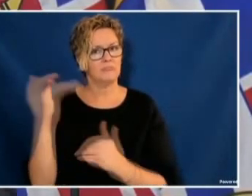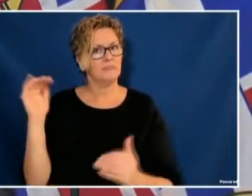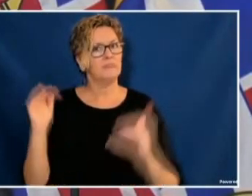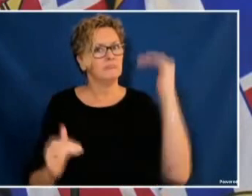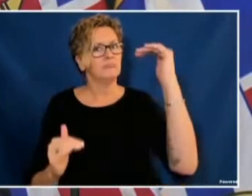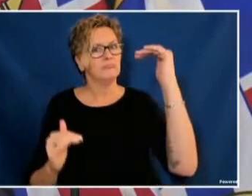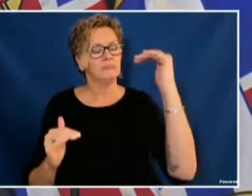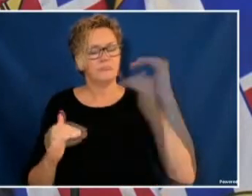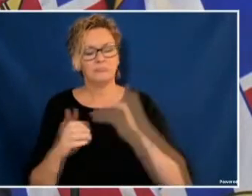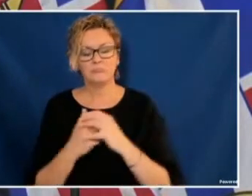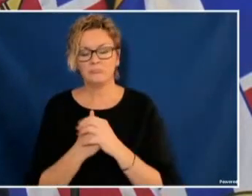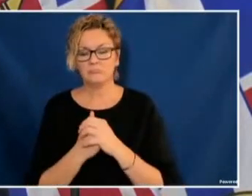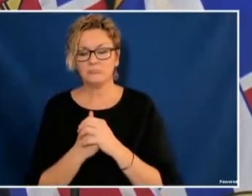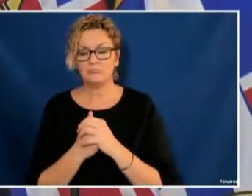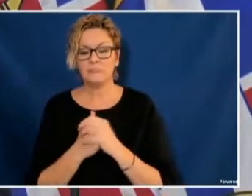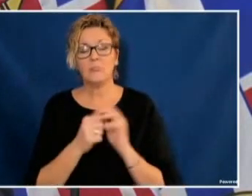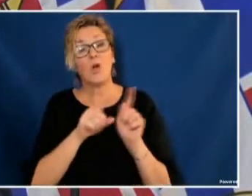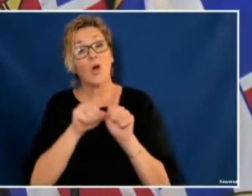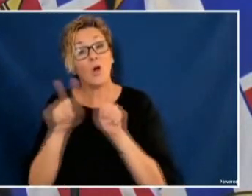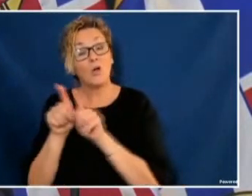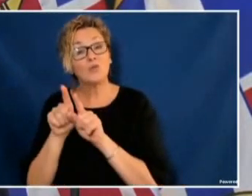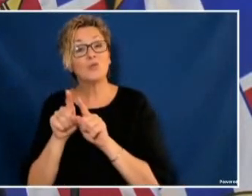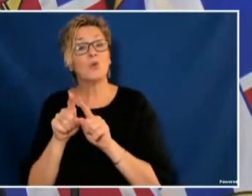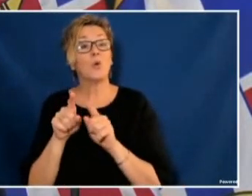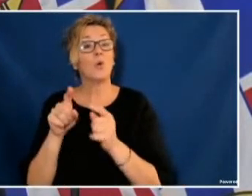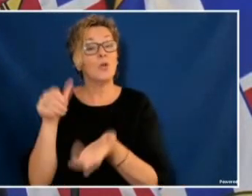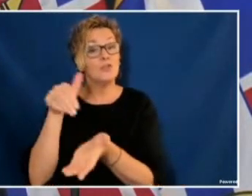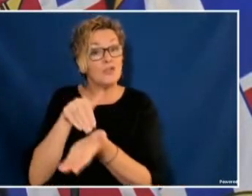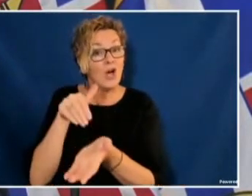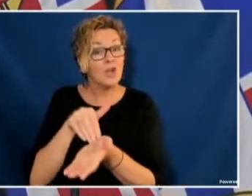23rd is 30,586 N95 or